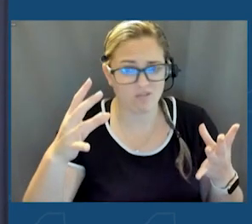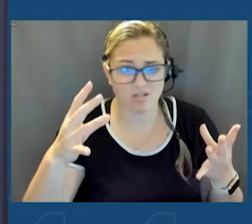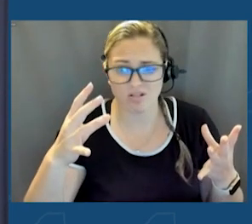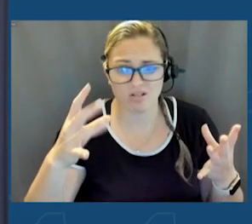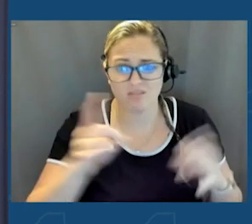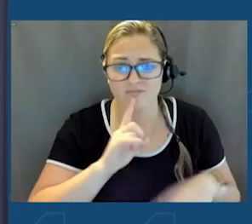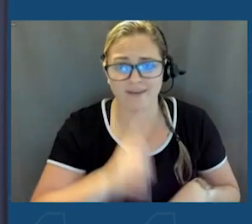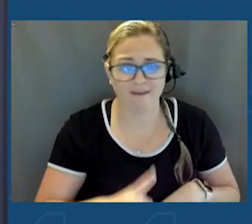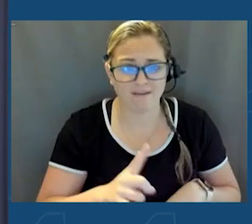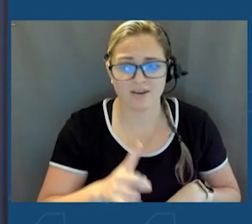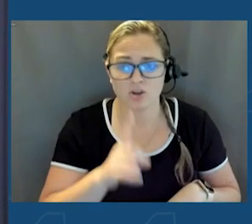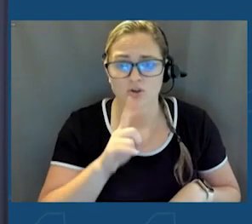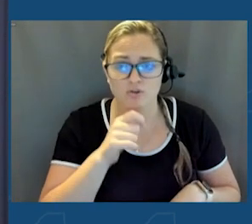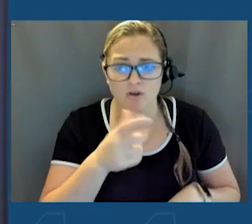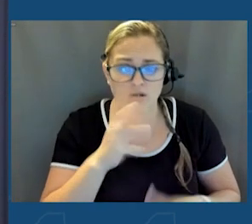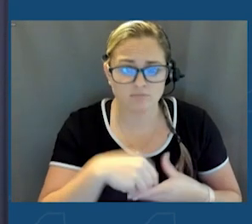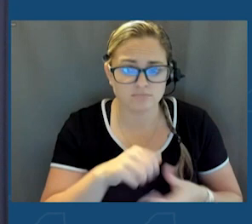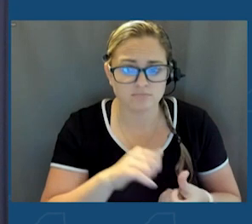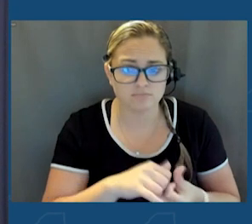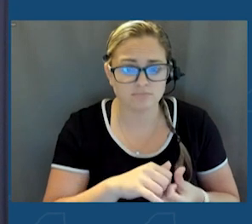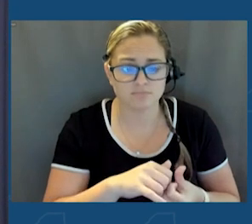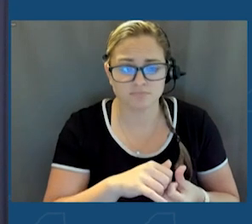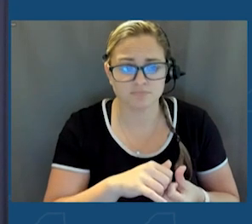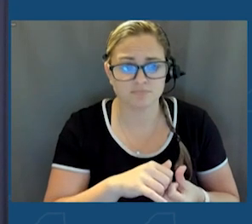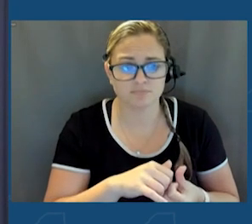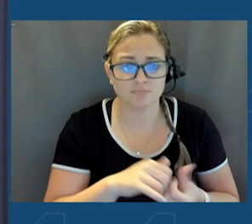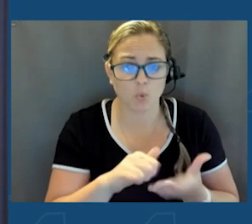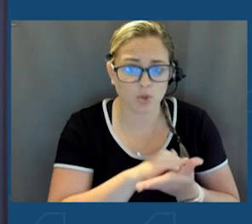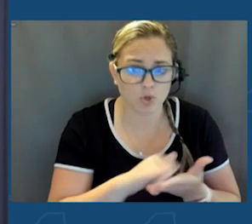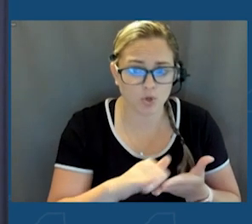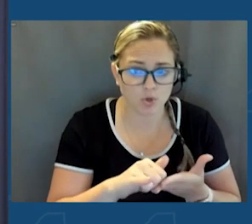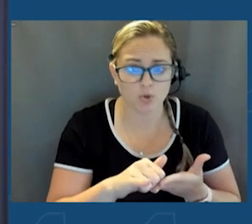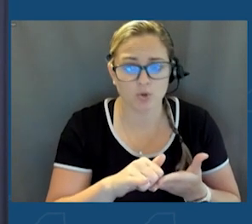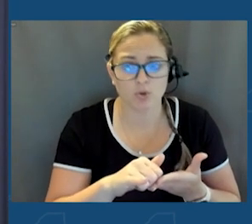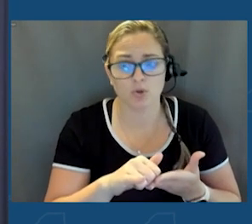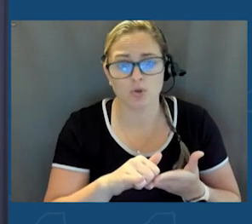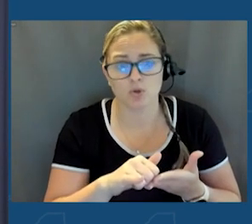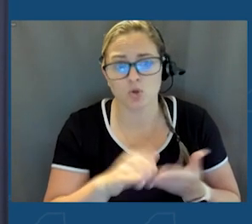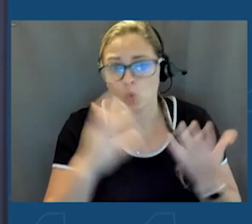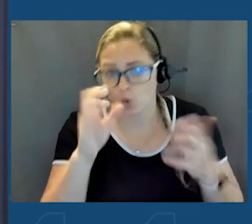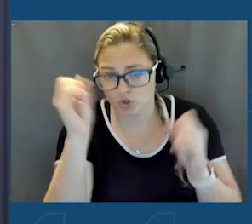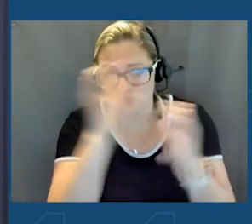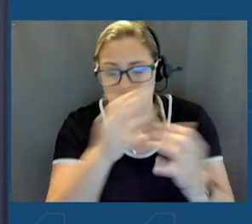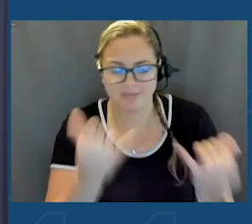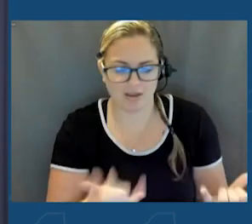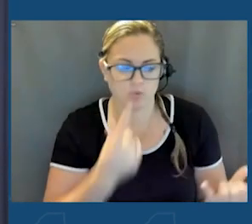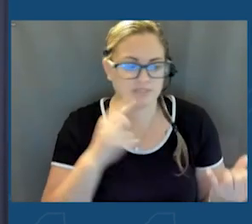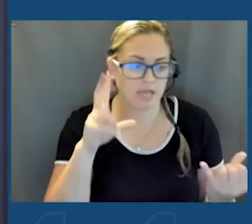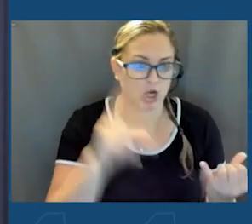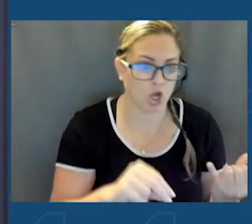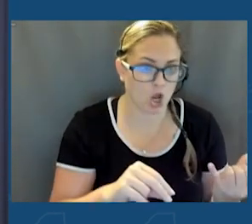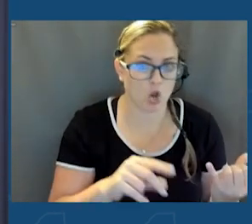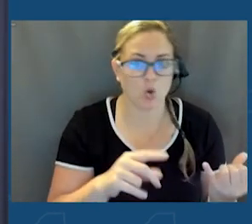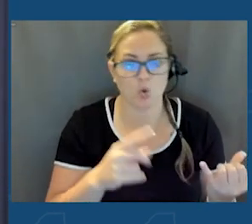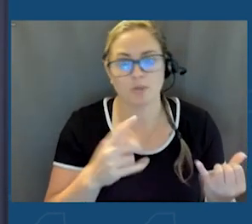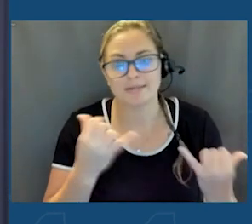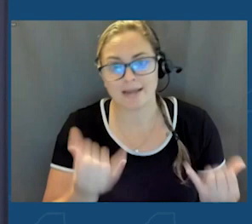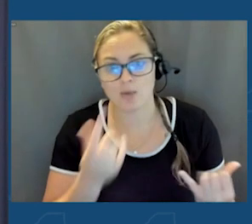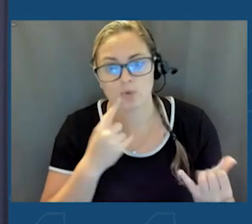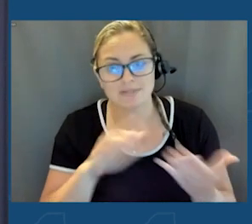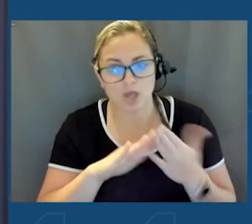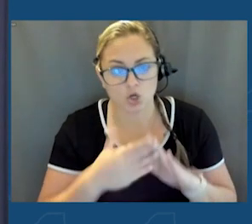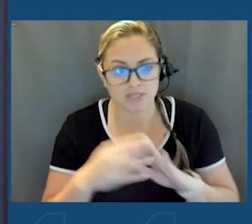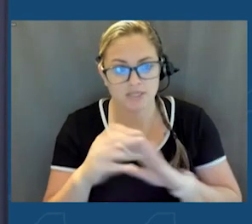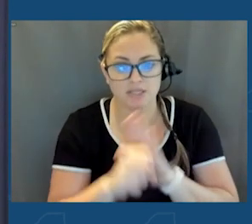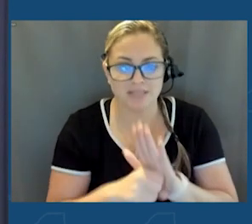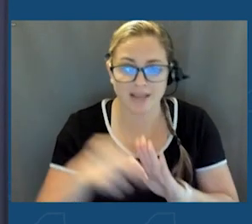not participating in the American or the New York dream. Today we say no to that. Today we say we are a city and state of